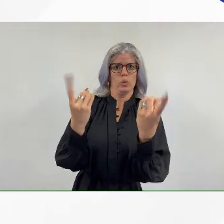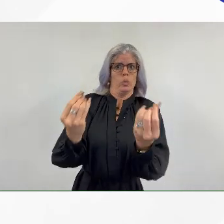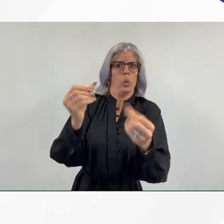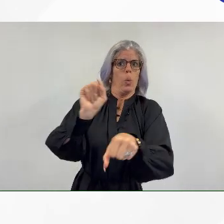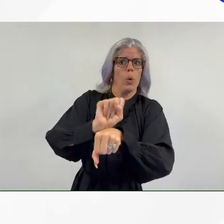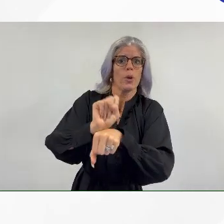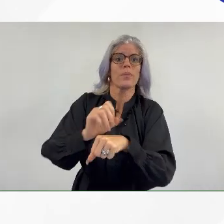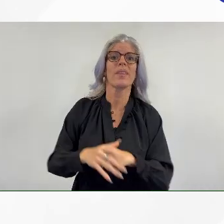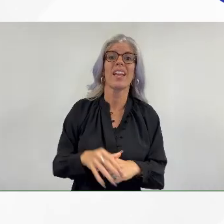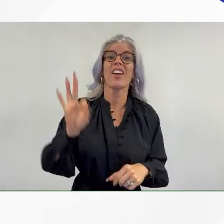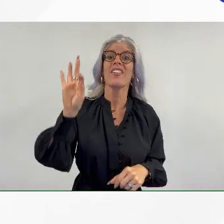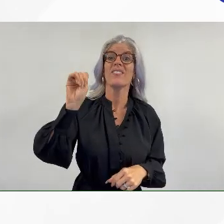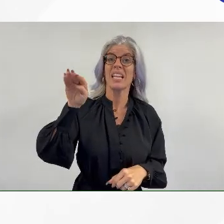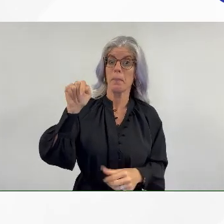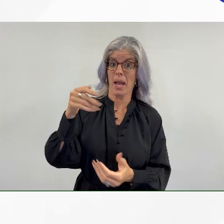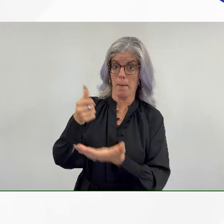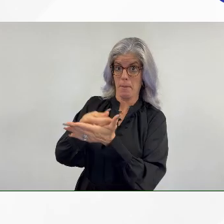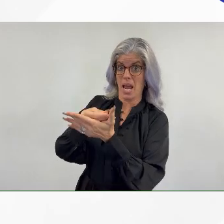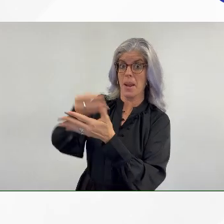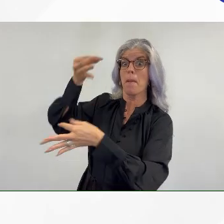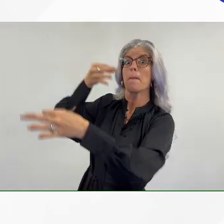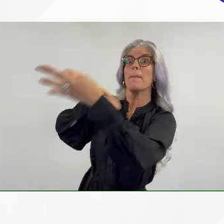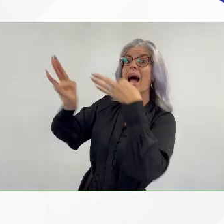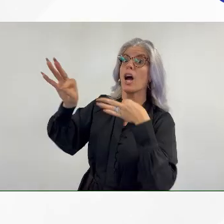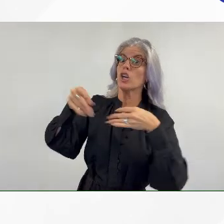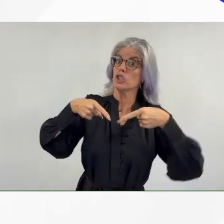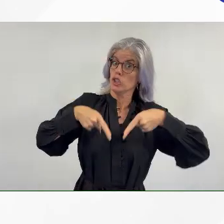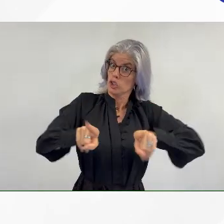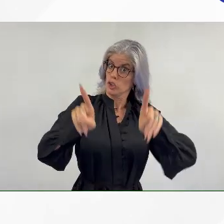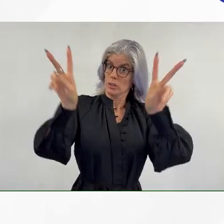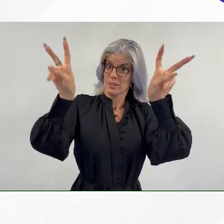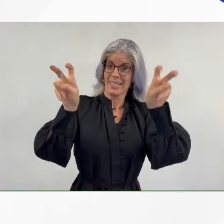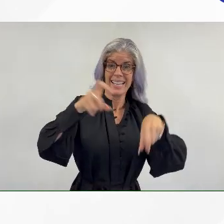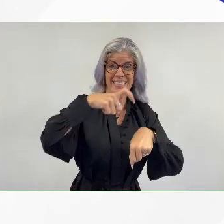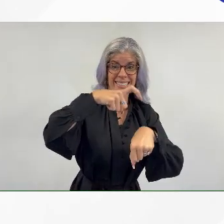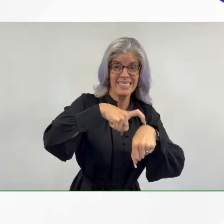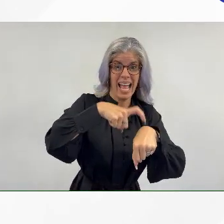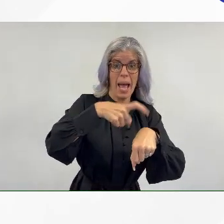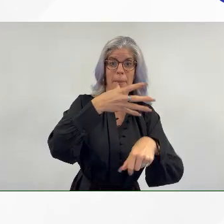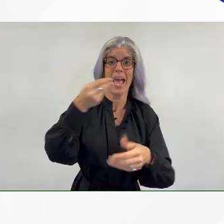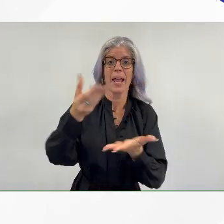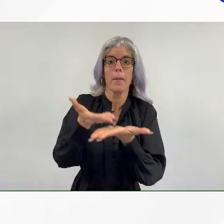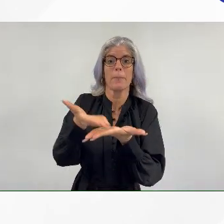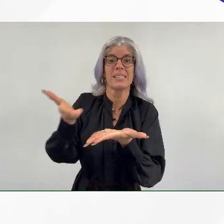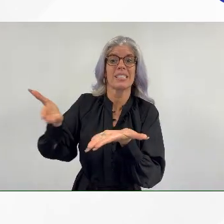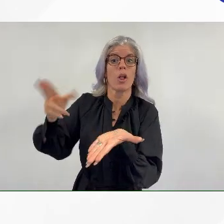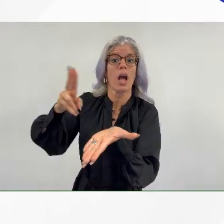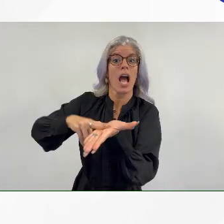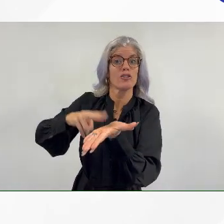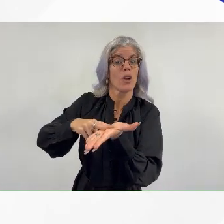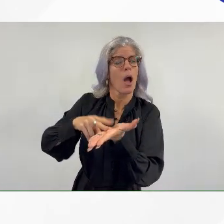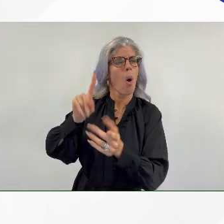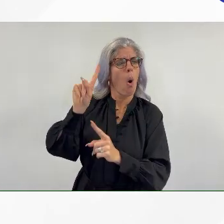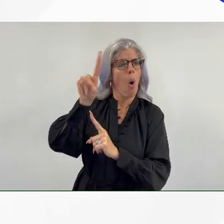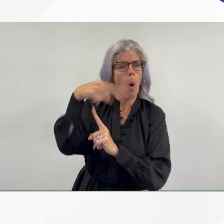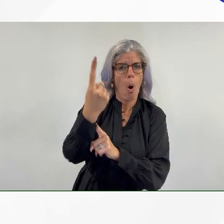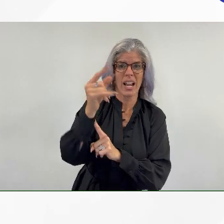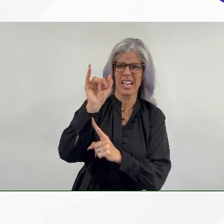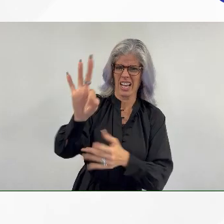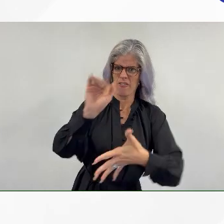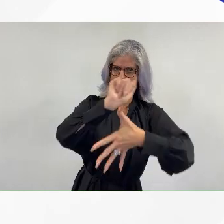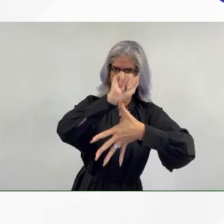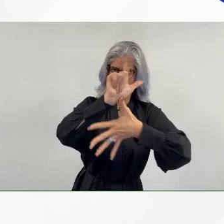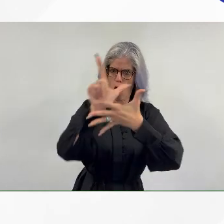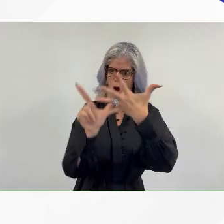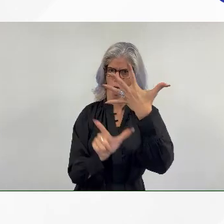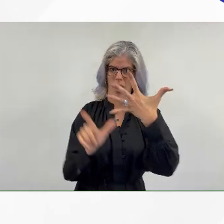suitable. 2. The contract has a ceiling price that the contractor exceeds at its own risk. And 3. The applicant